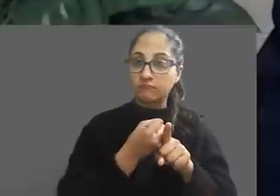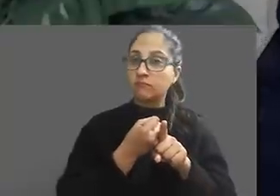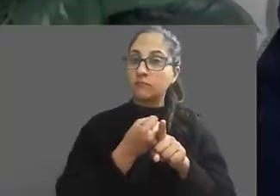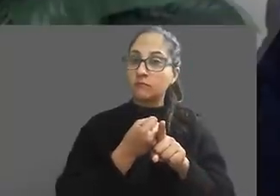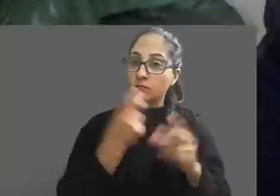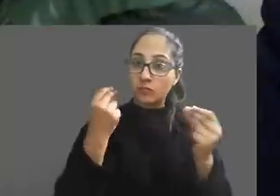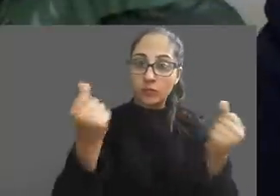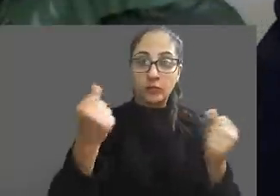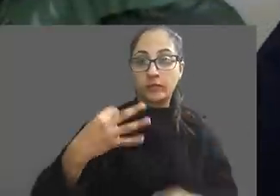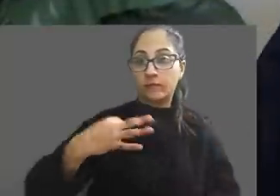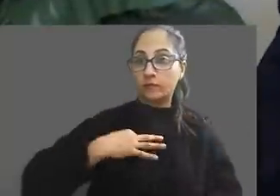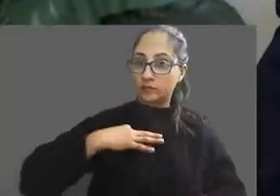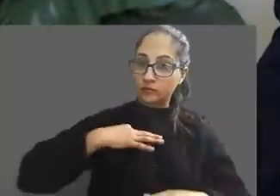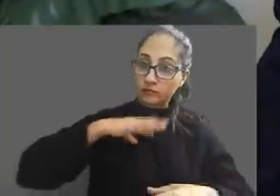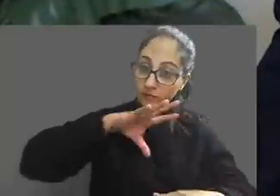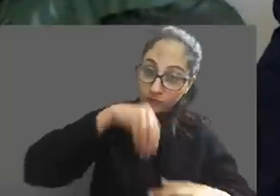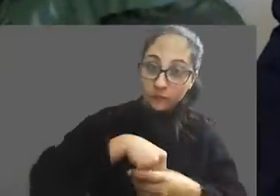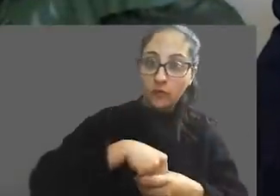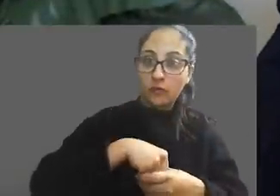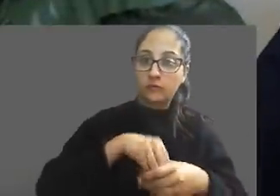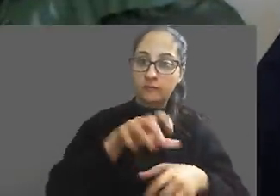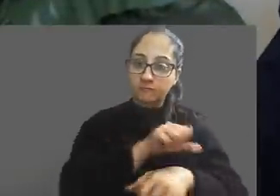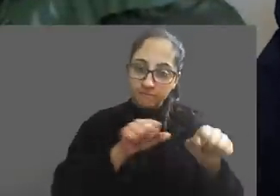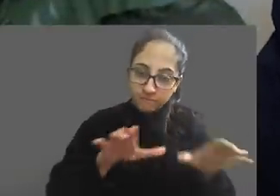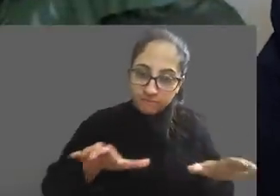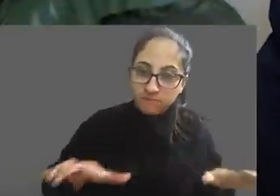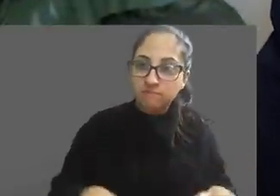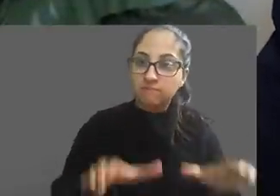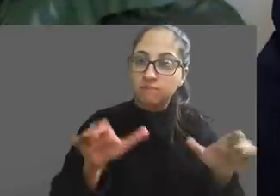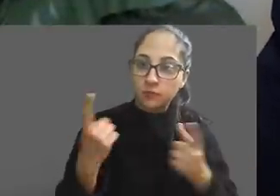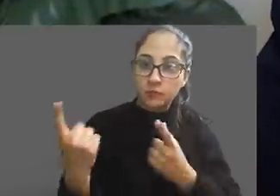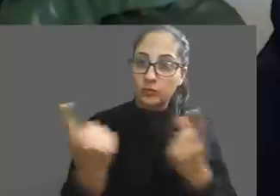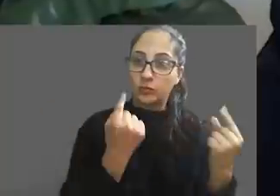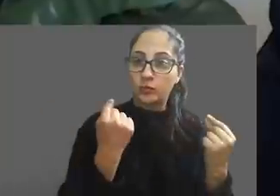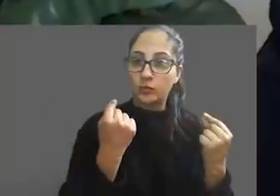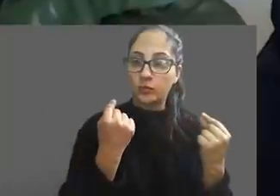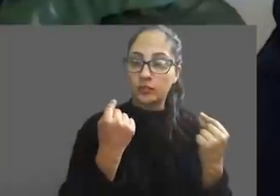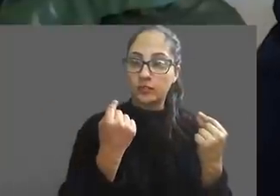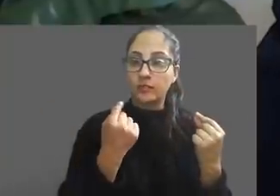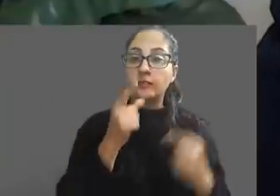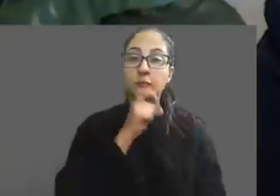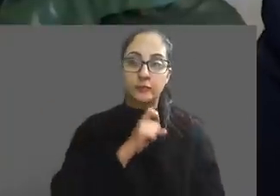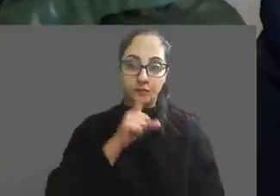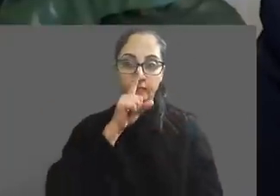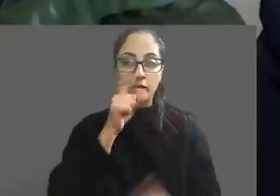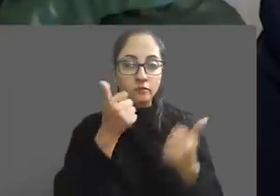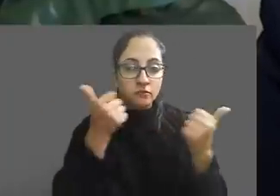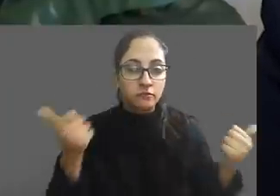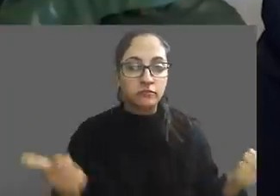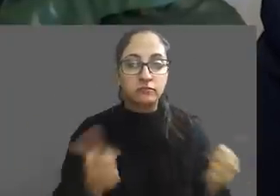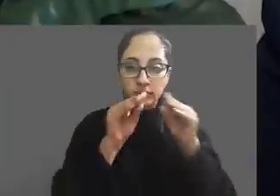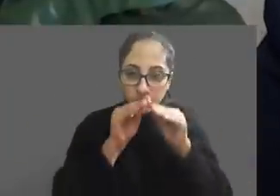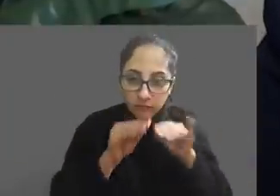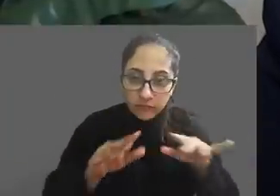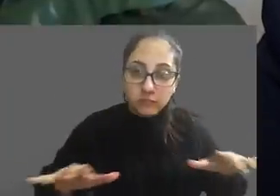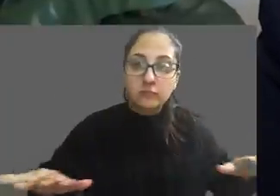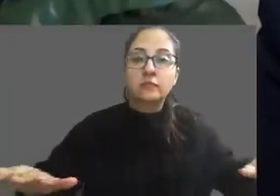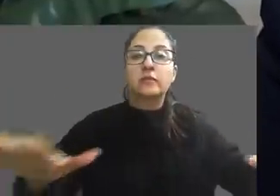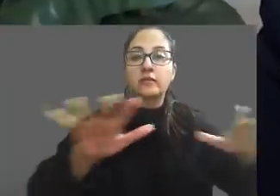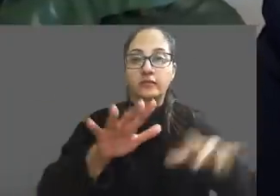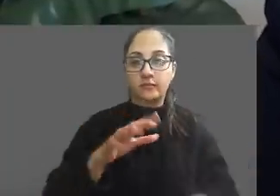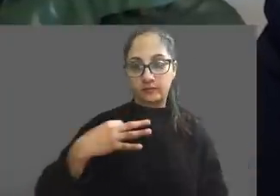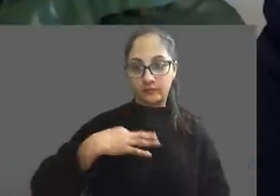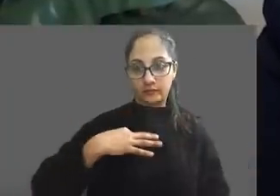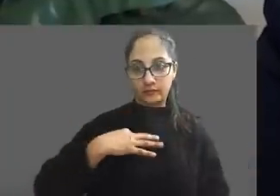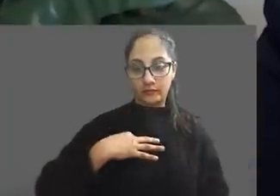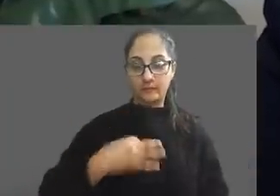Amen." As a community, we are so lucky to have volunteers staffing the access line, volunteers ensuring